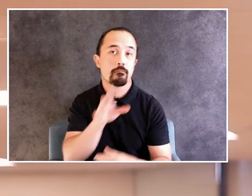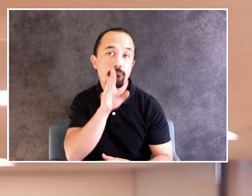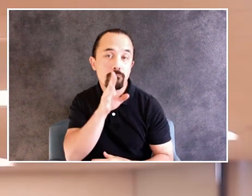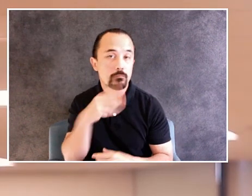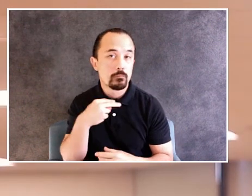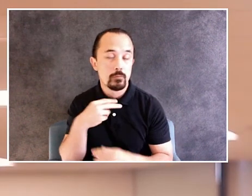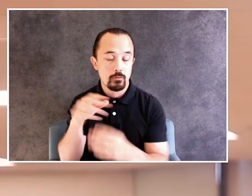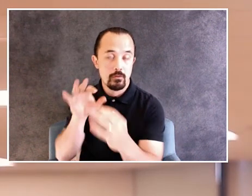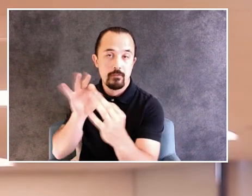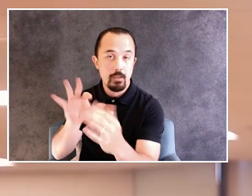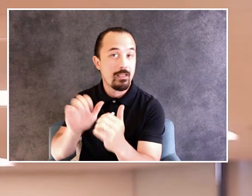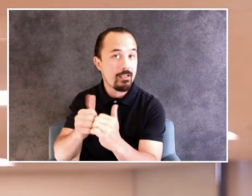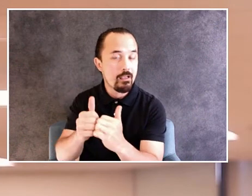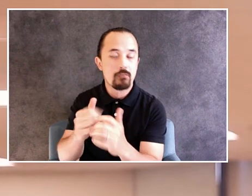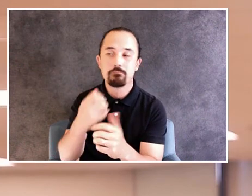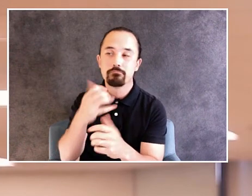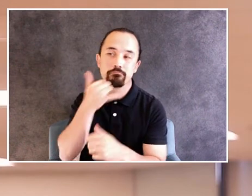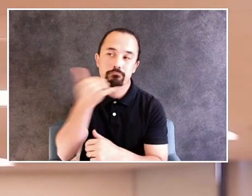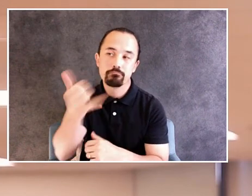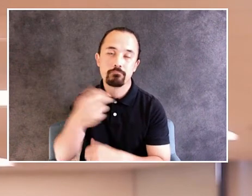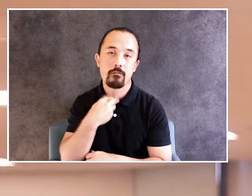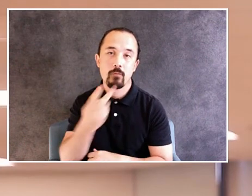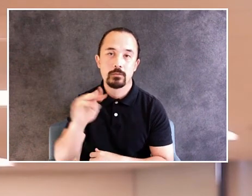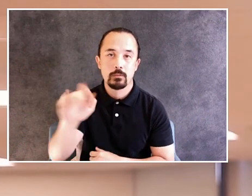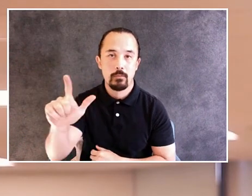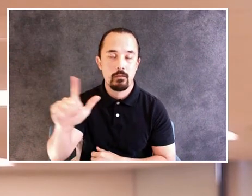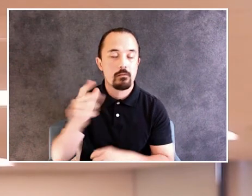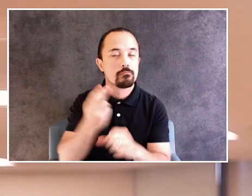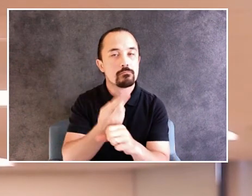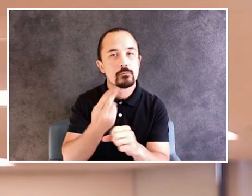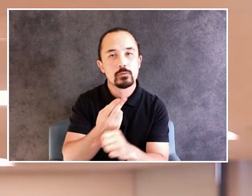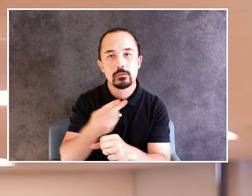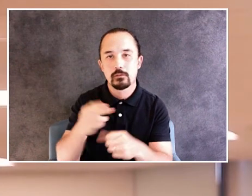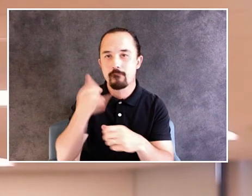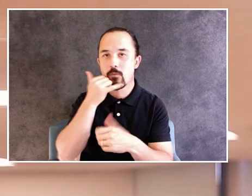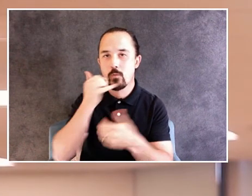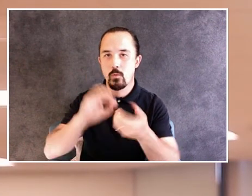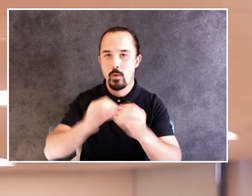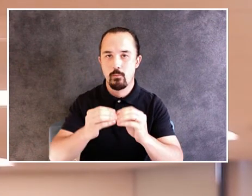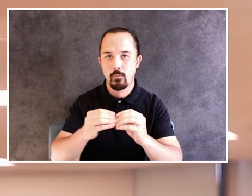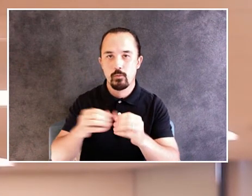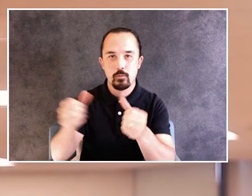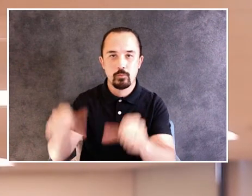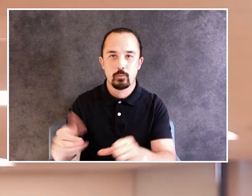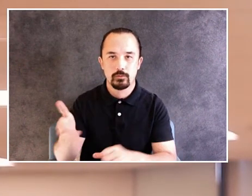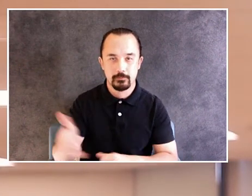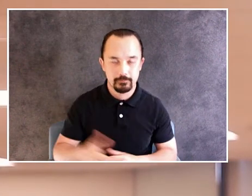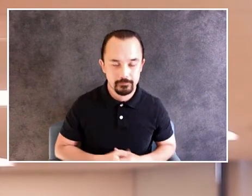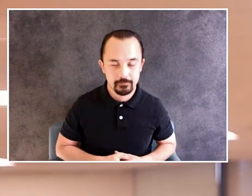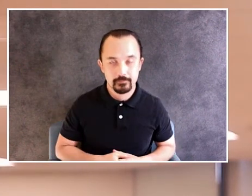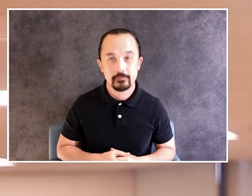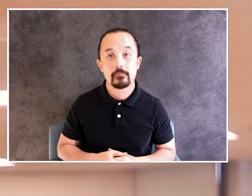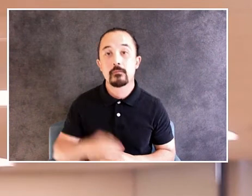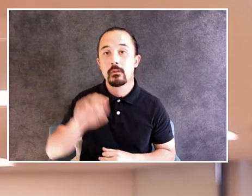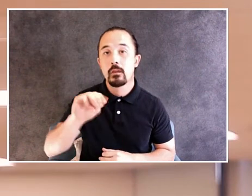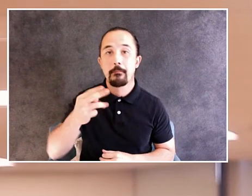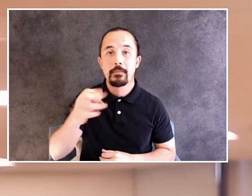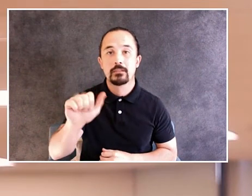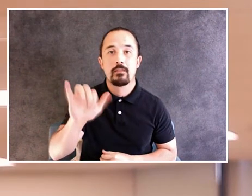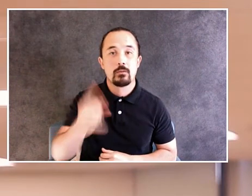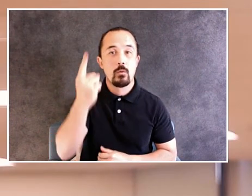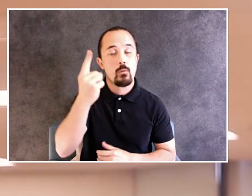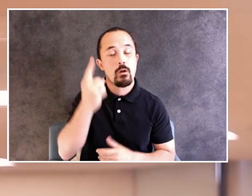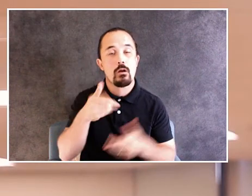calling the MHSA feedback voicemail using the phone number also posted with this video. MHSA is only one of the funding streams